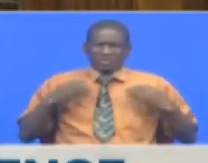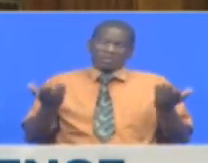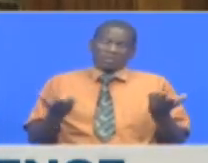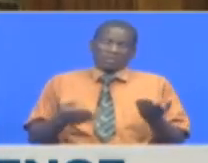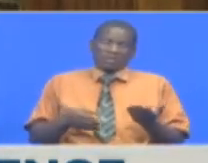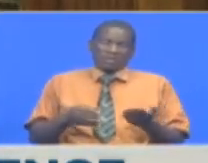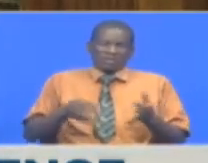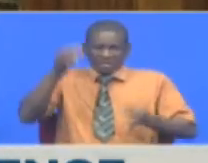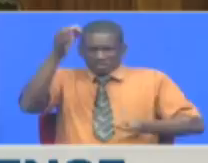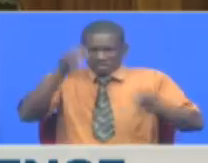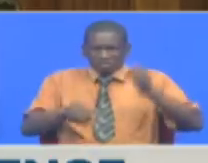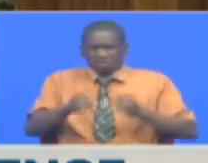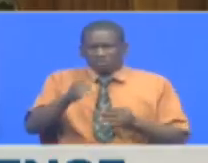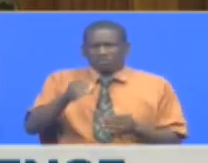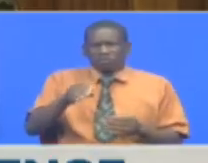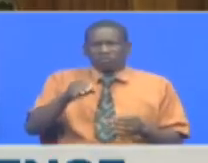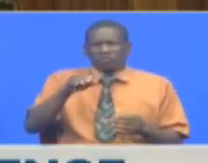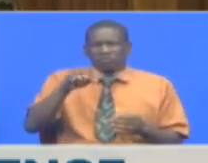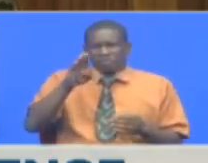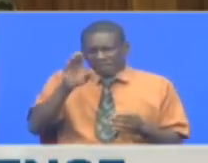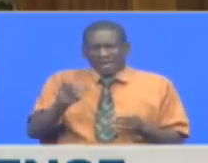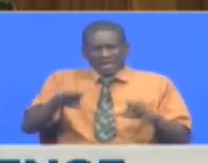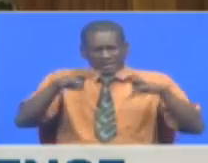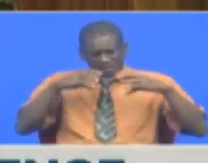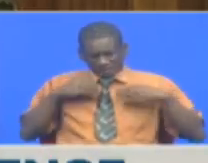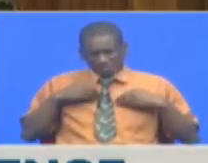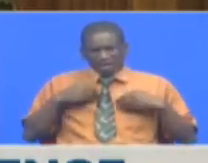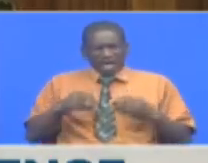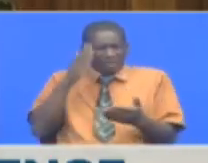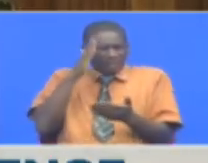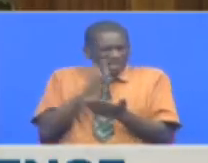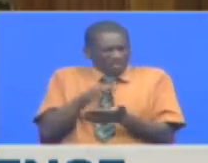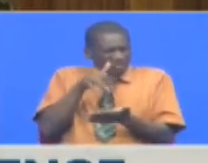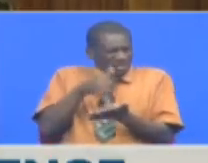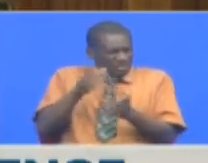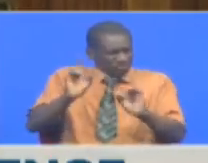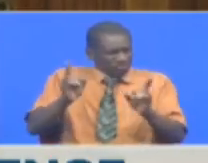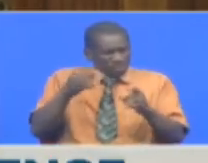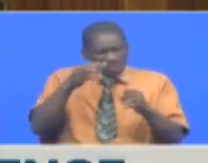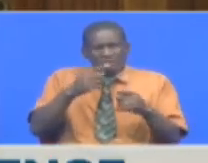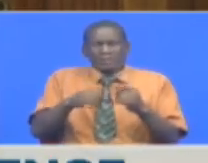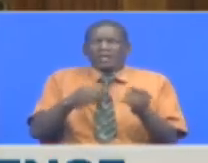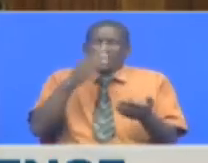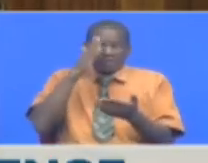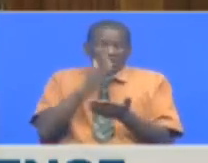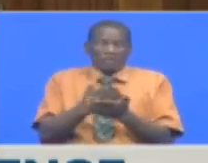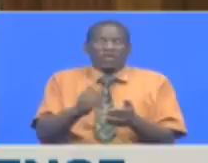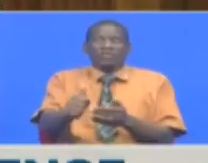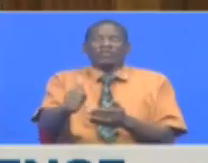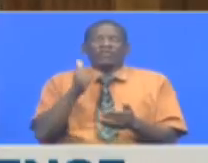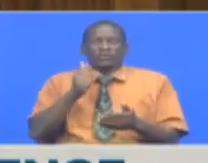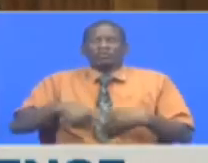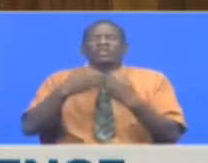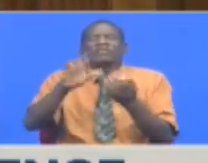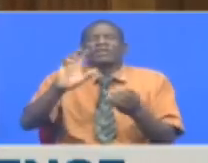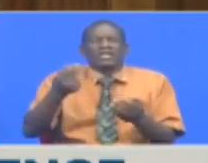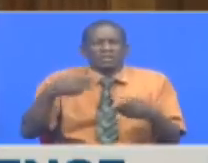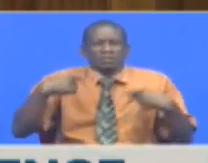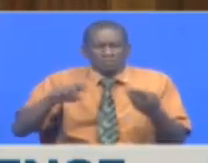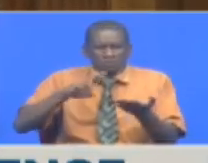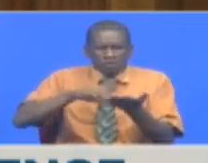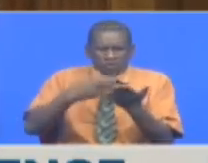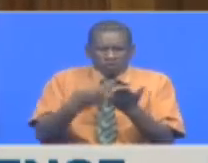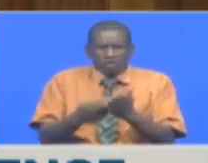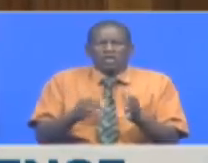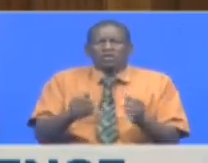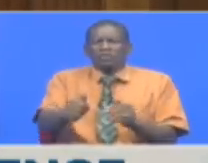don't agree with it because I believe we have denied Kenyans their resources. We have denied Kenyans equity. We have